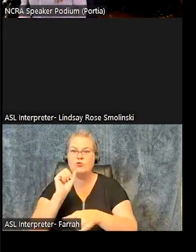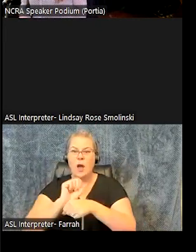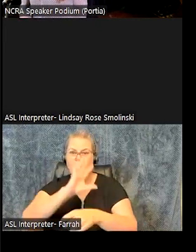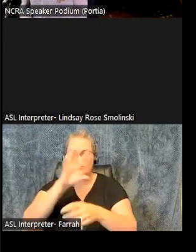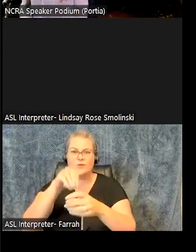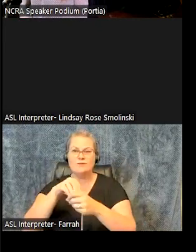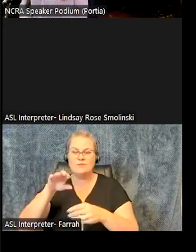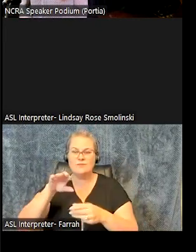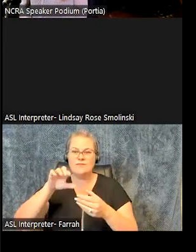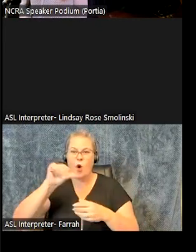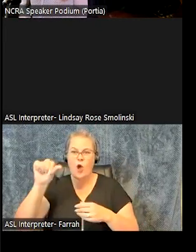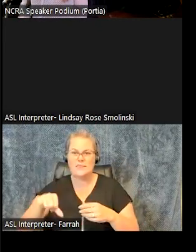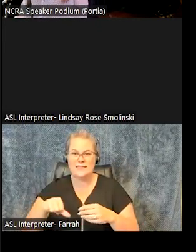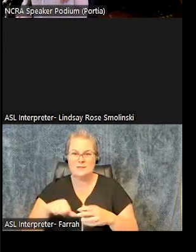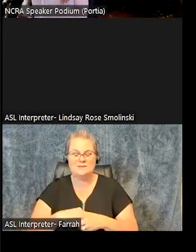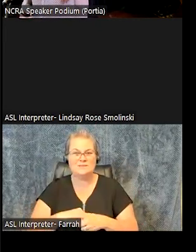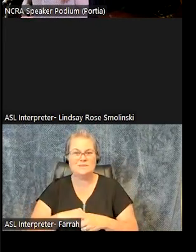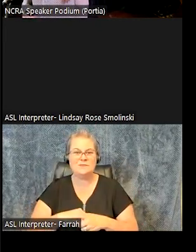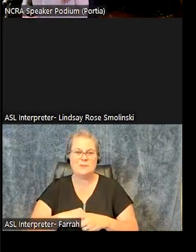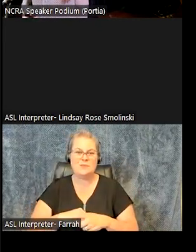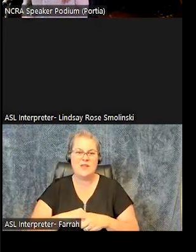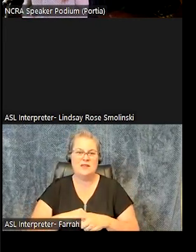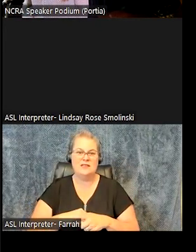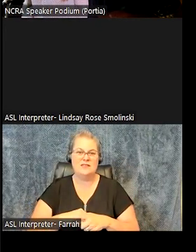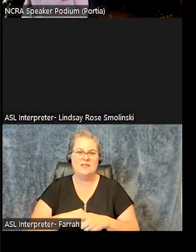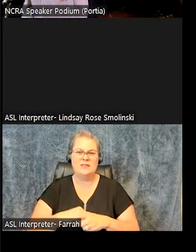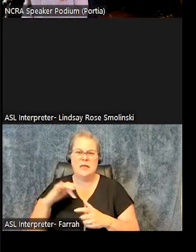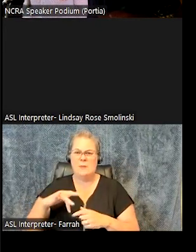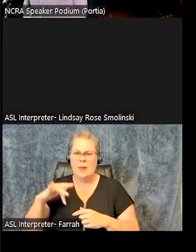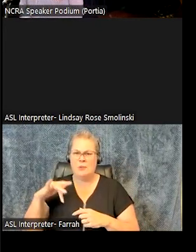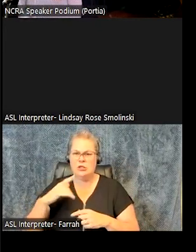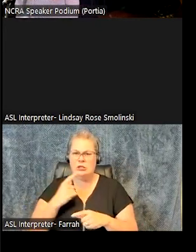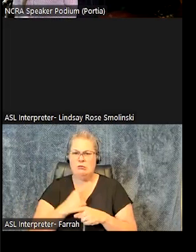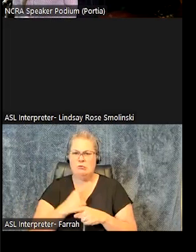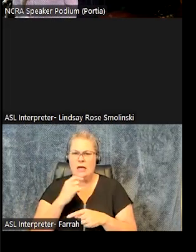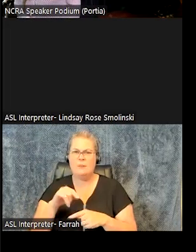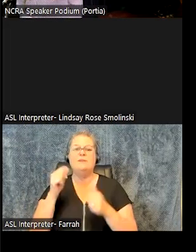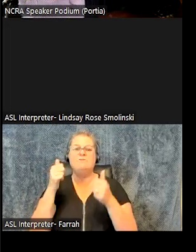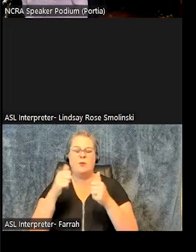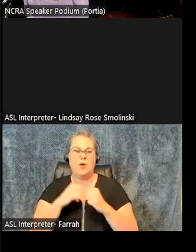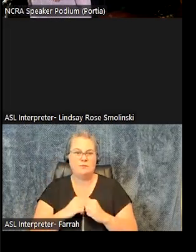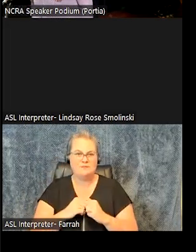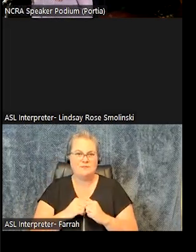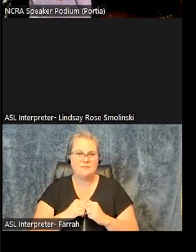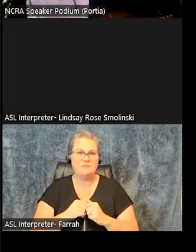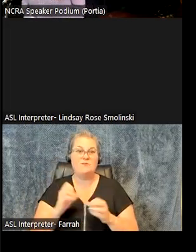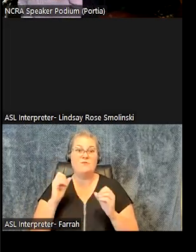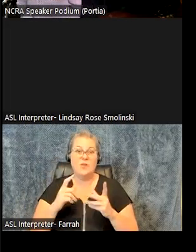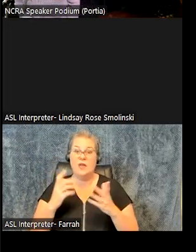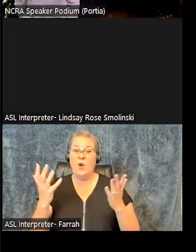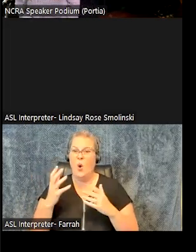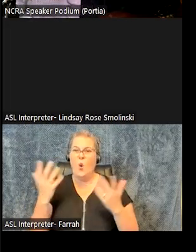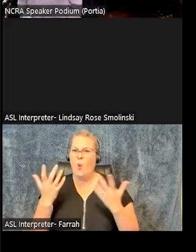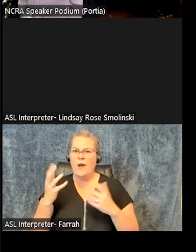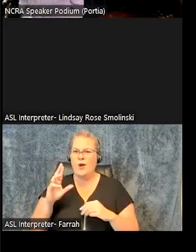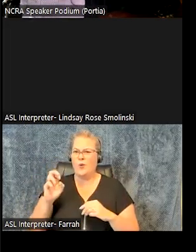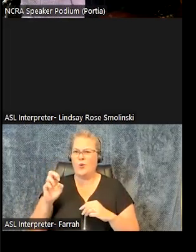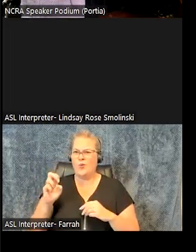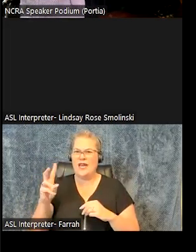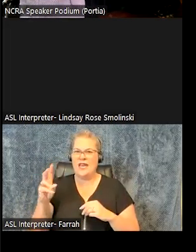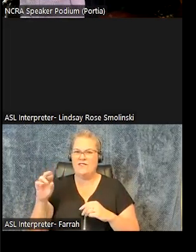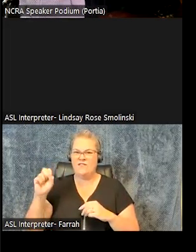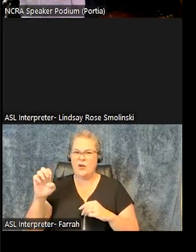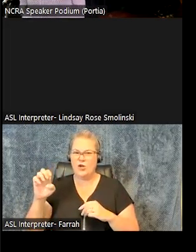Let's see here. Am I hitting the right button? There we go. So what is Reverse Pitch? Reverse Pitch